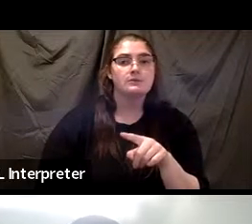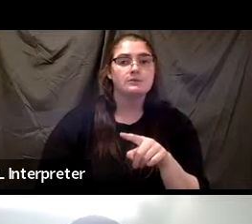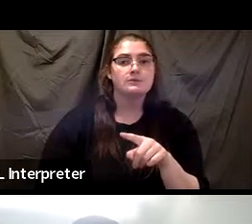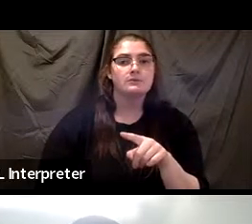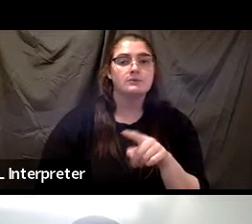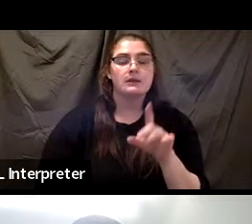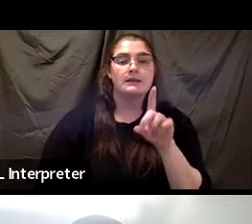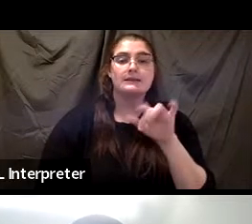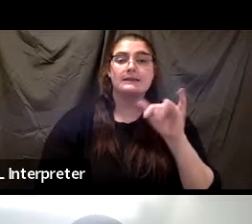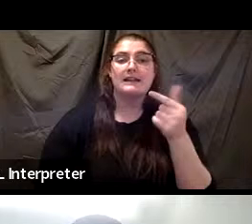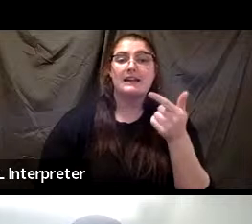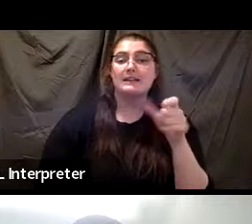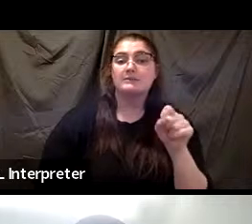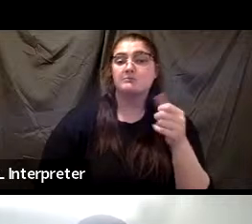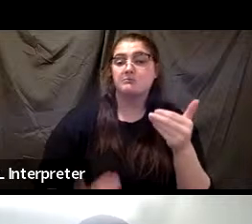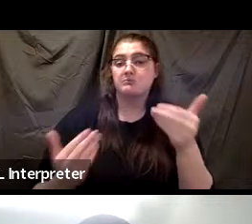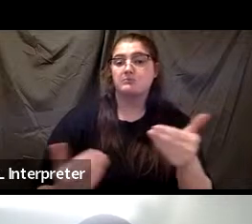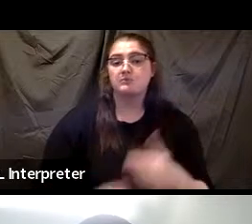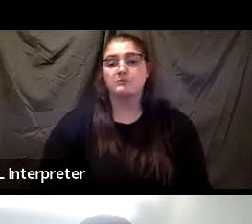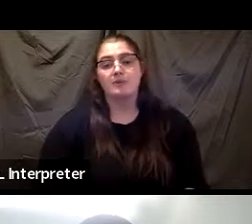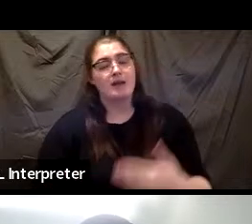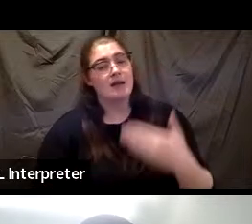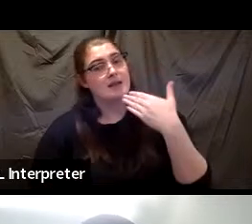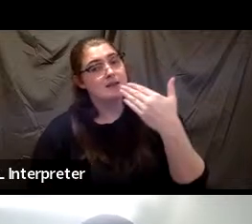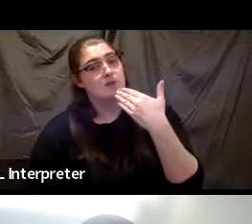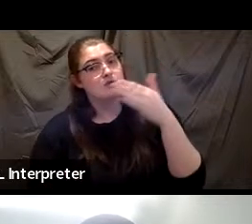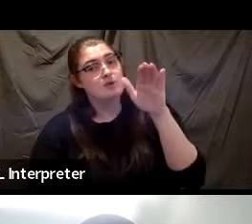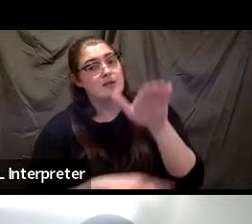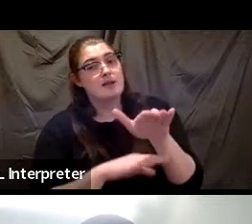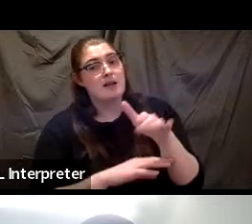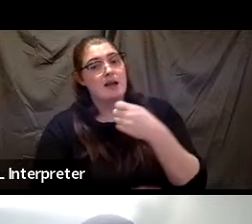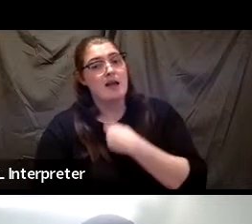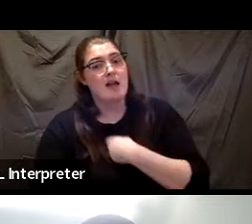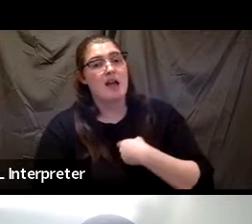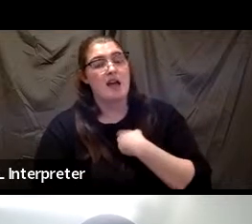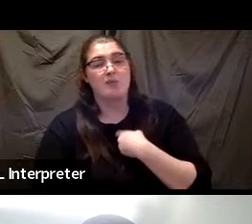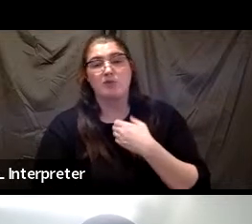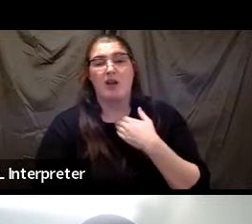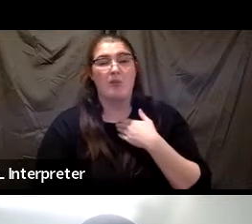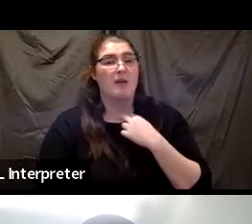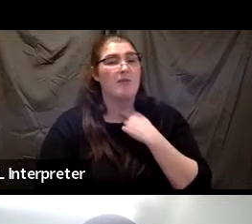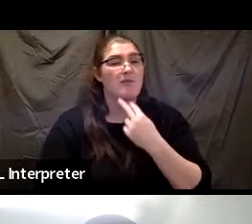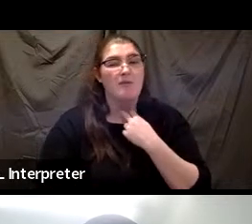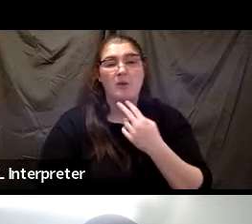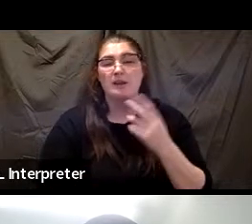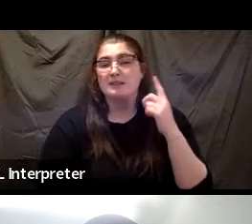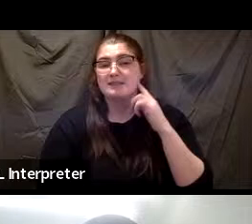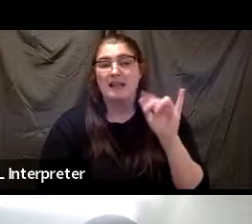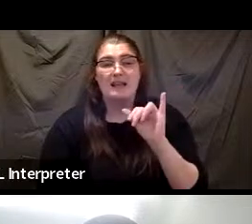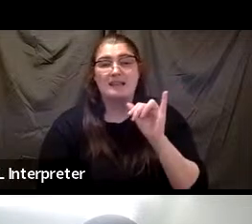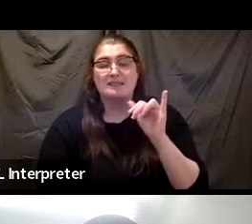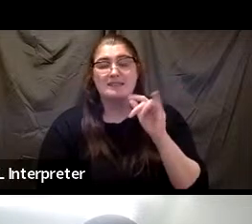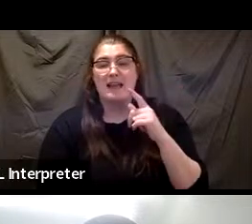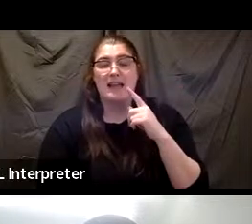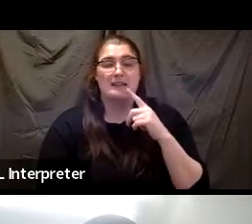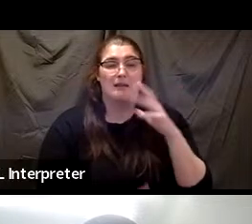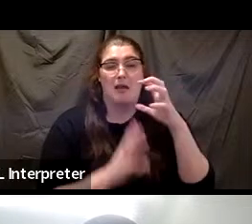Ms. Diggs, you can speak. Thank you so much. Good evening. I'm sorry, I'm getting over bronchitis. My voice sounds like nails on a